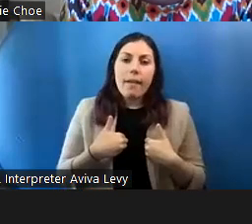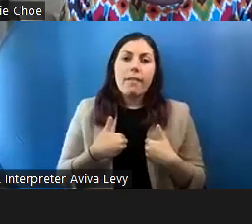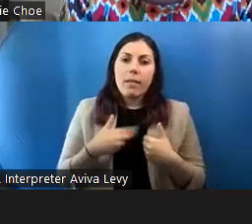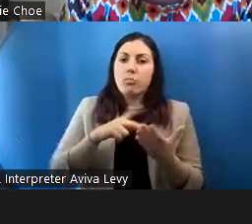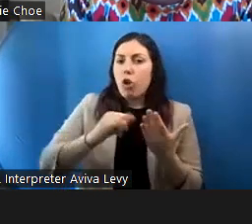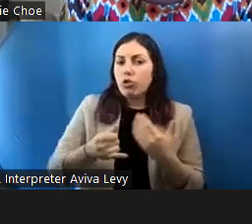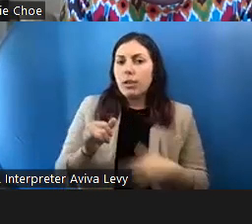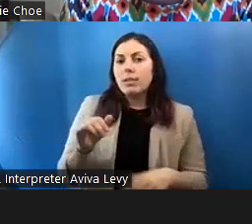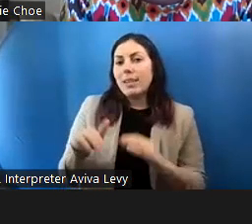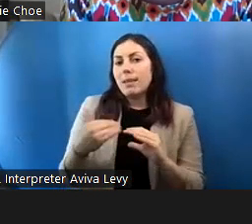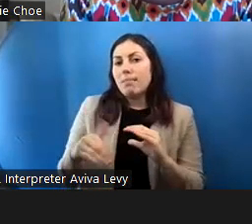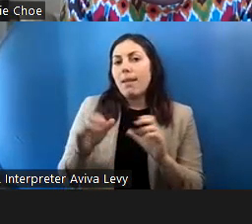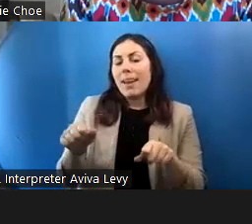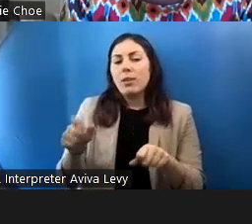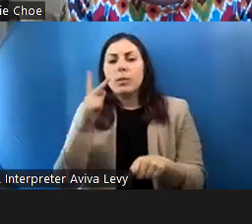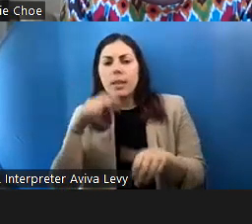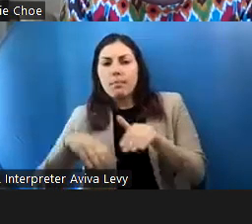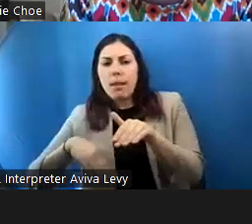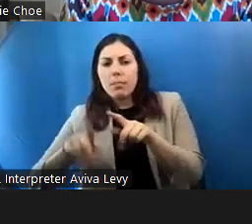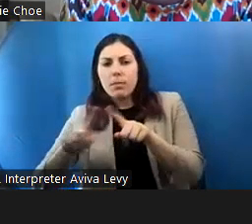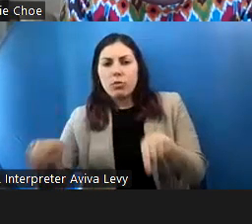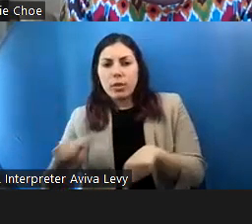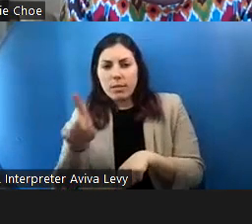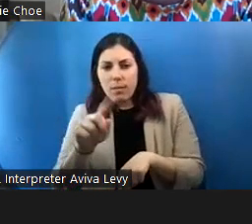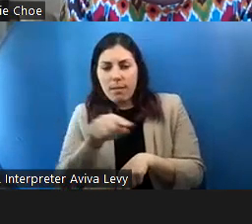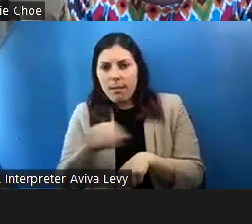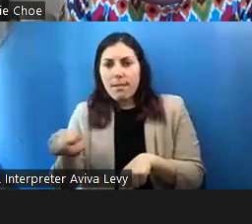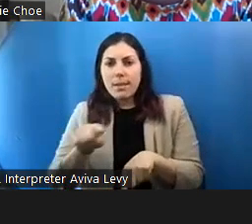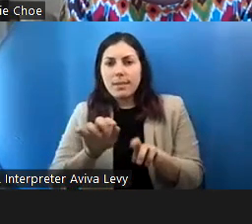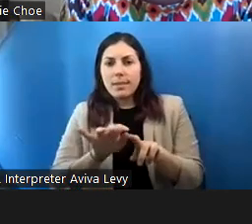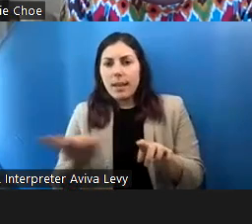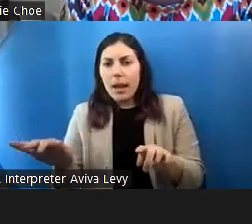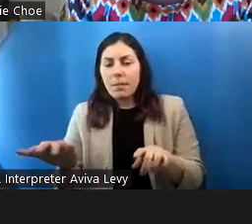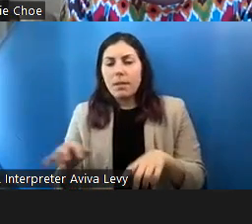project inbox, which is on the bottom of the screen right here. It's